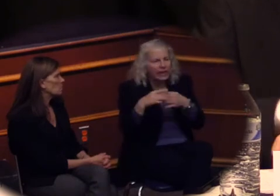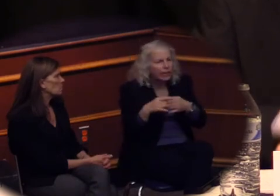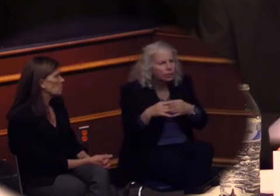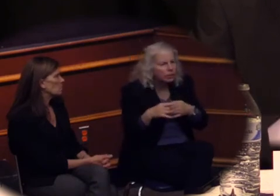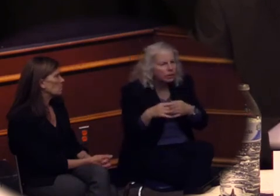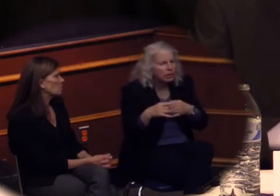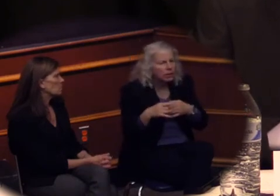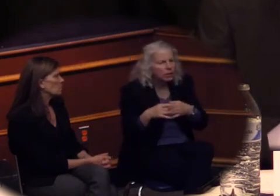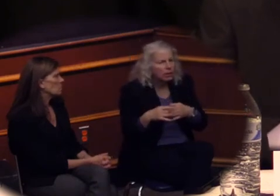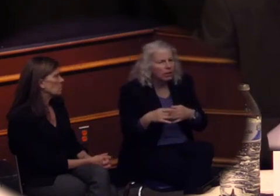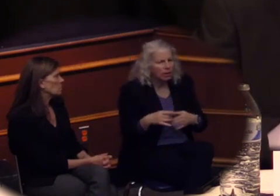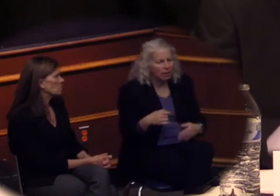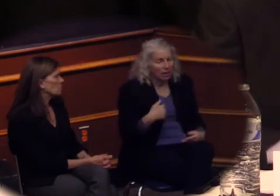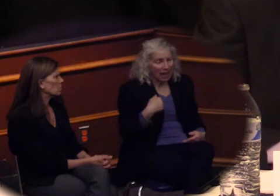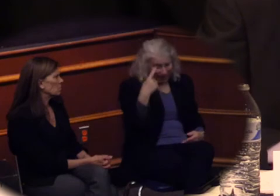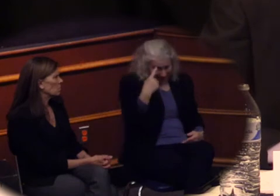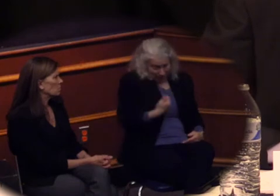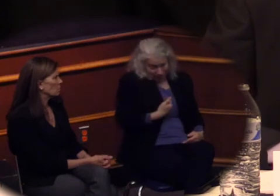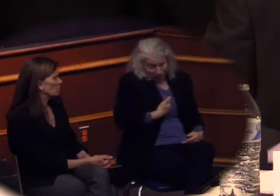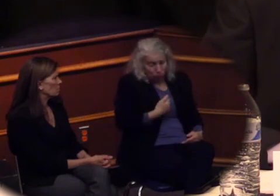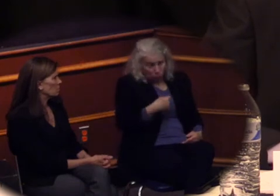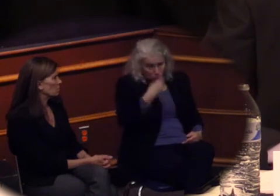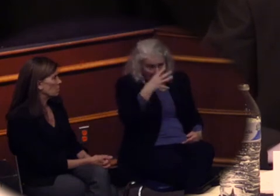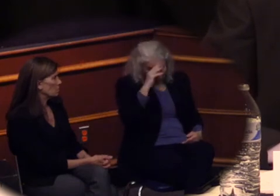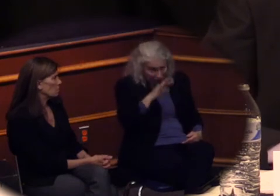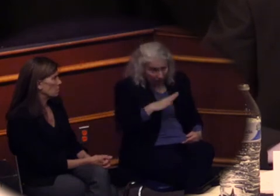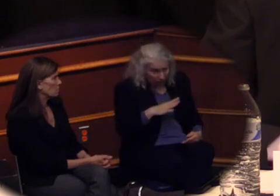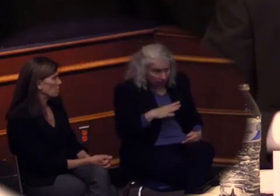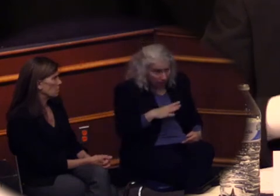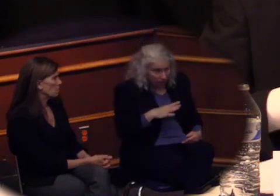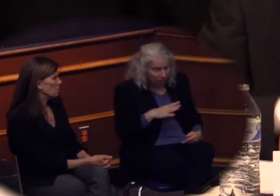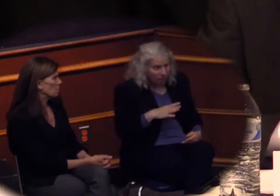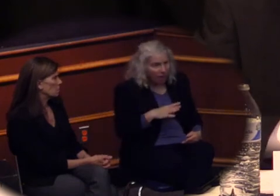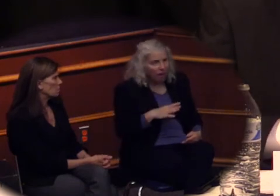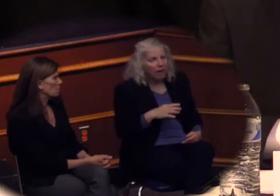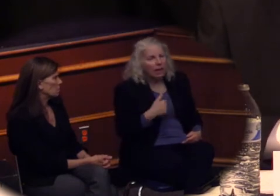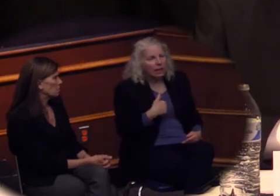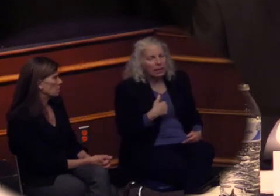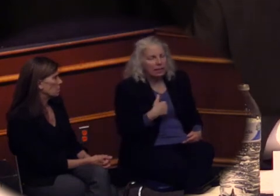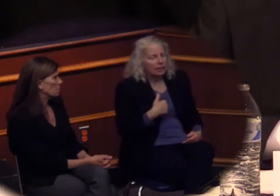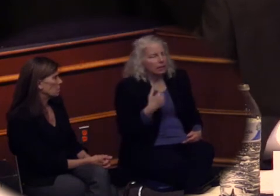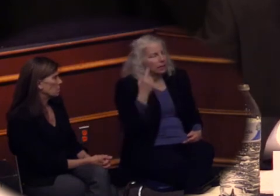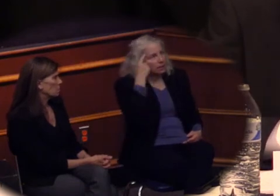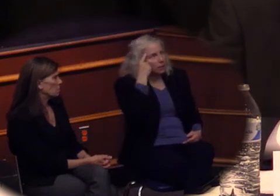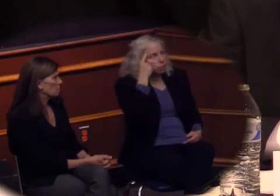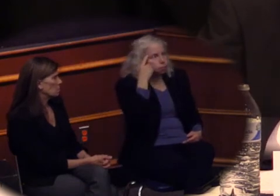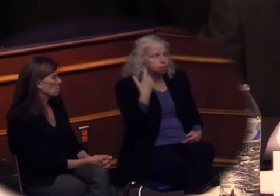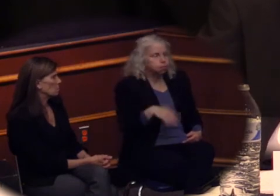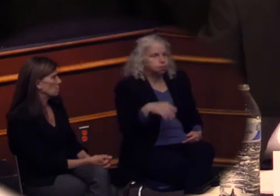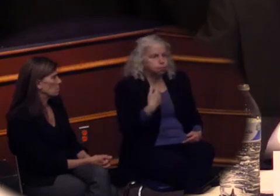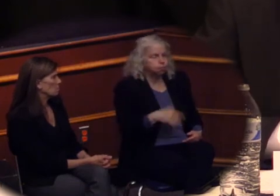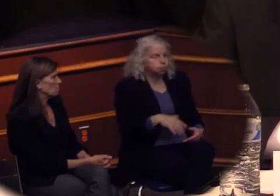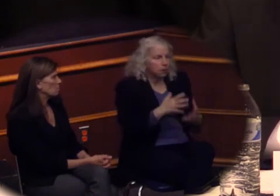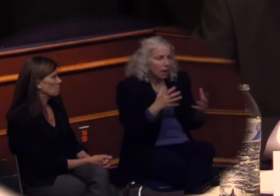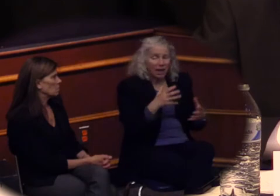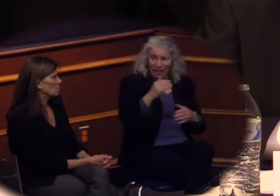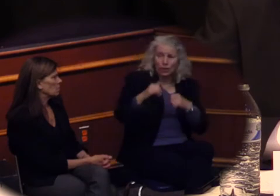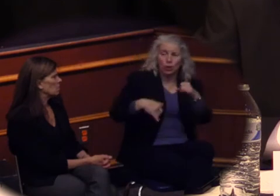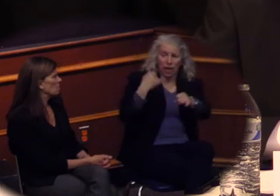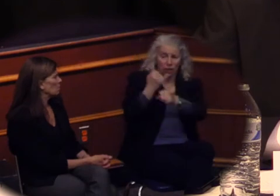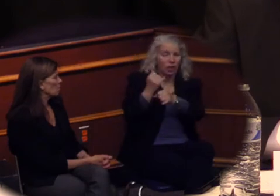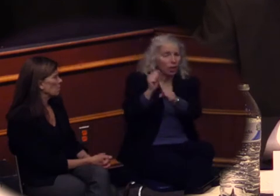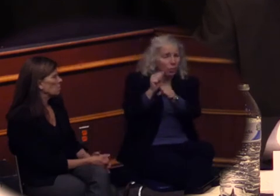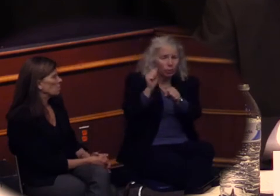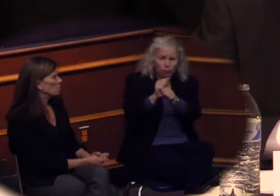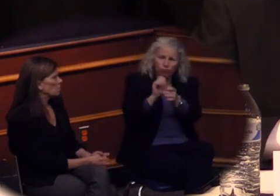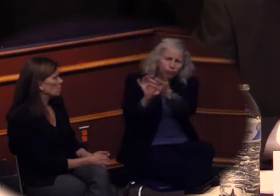And I think that even though I'm a white man, that's something that I carry with me. I've done a lot of international work. I have seen the